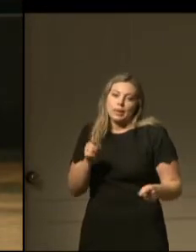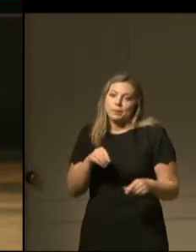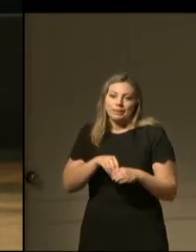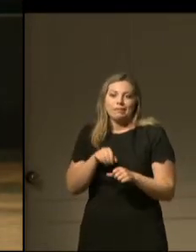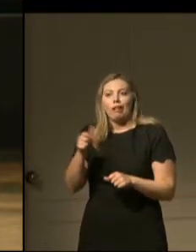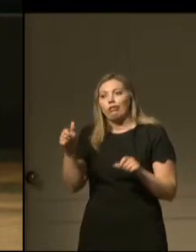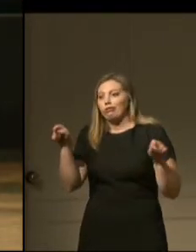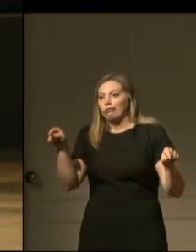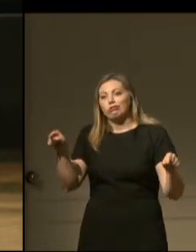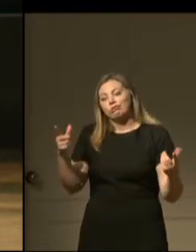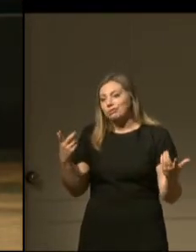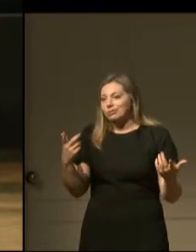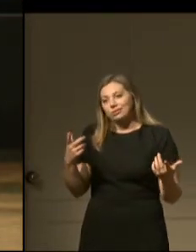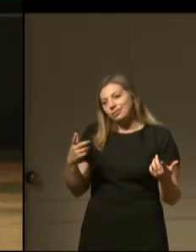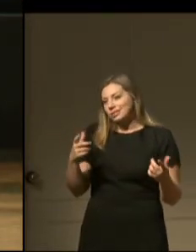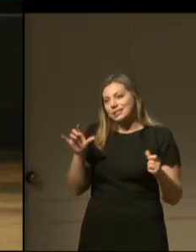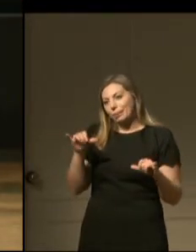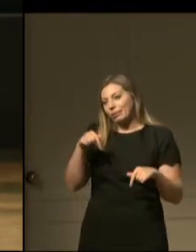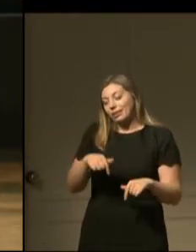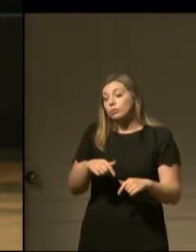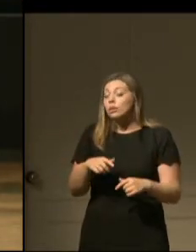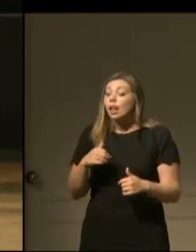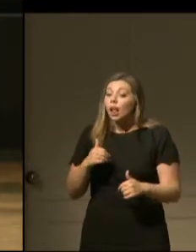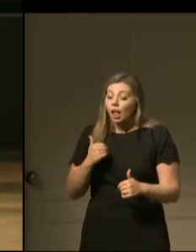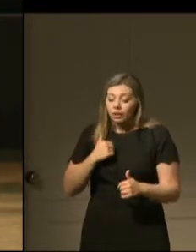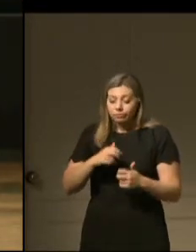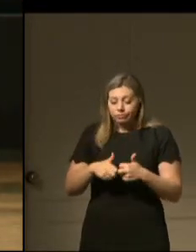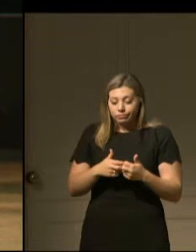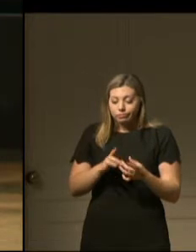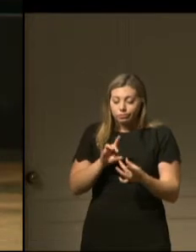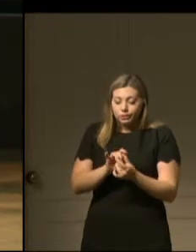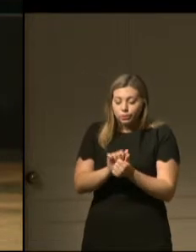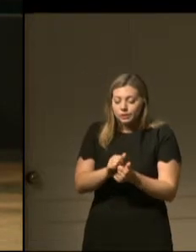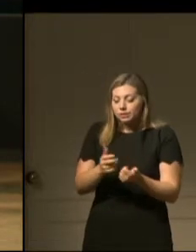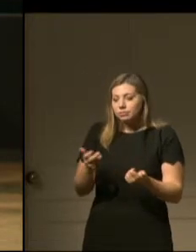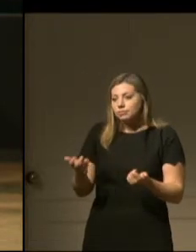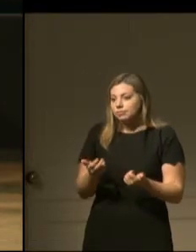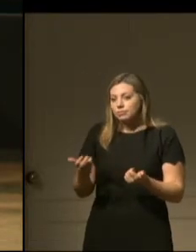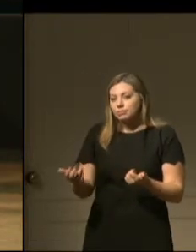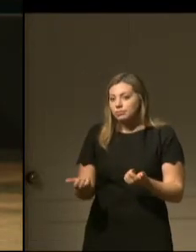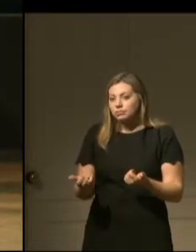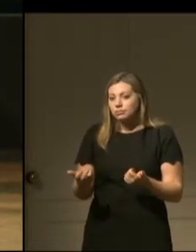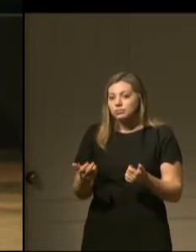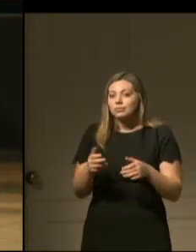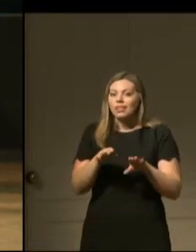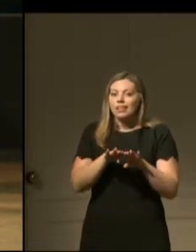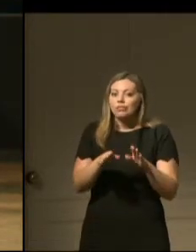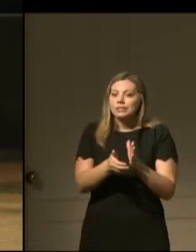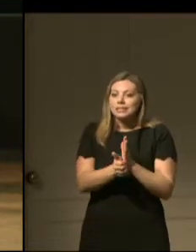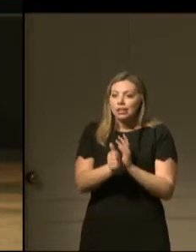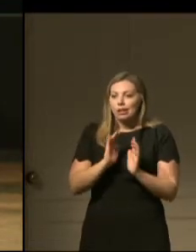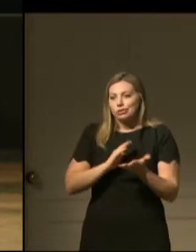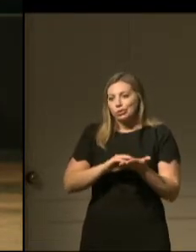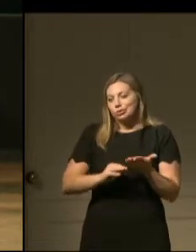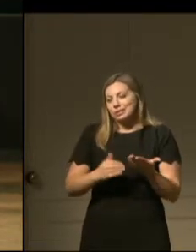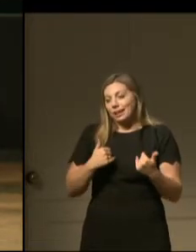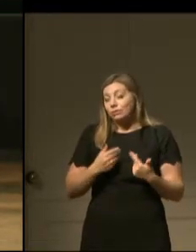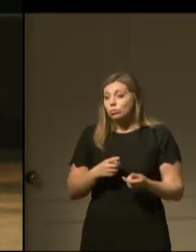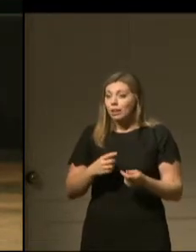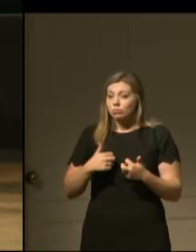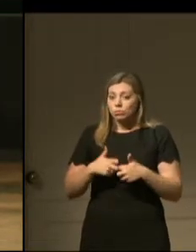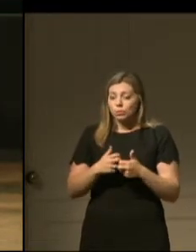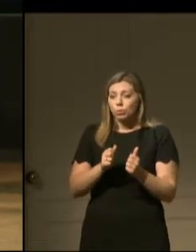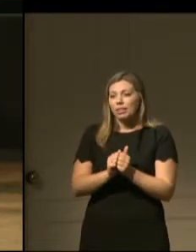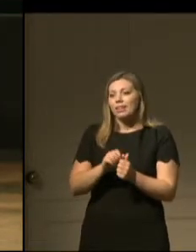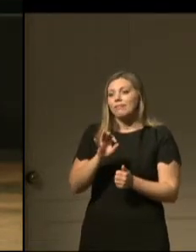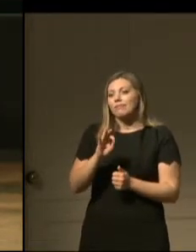those other spaces quite as much. We have issues around the level of skill that our students have. We have issues with